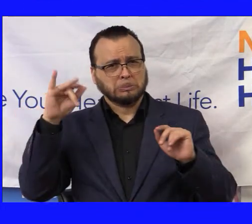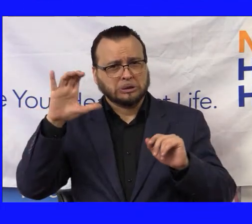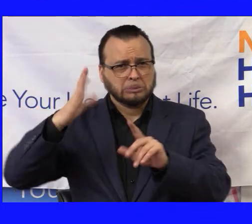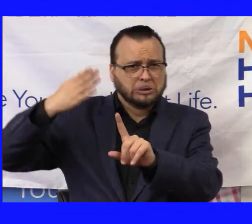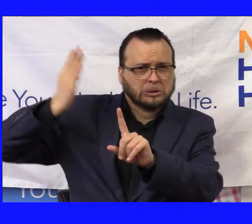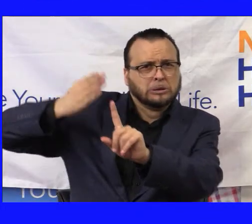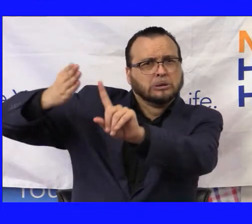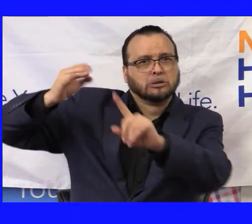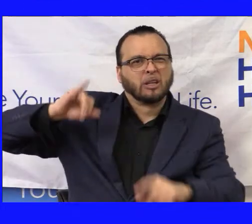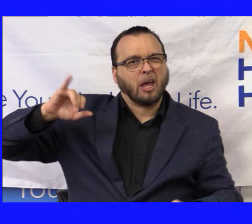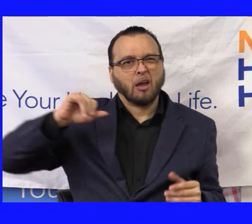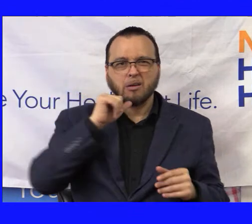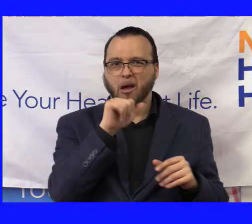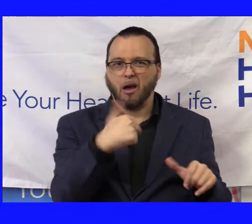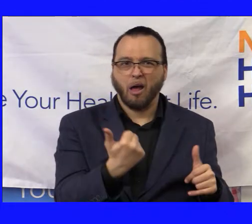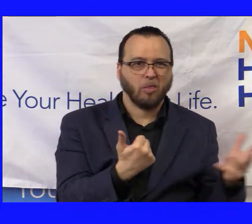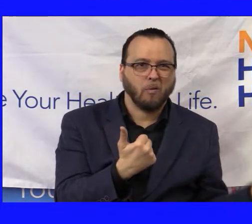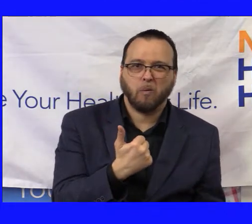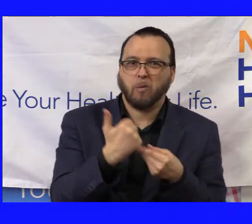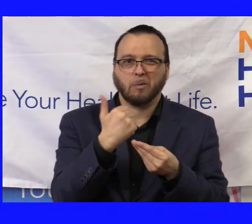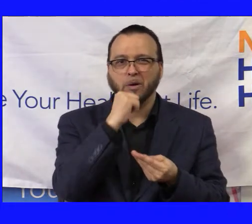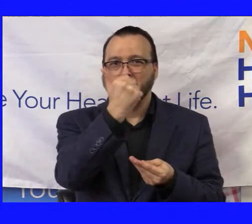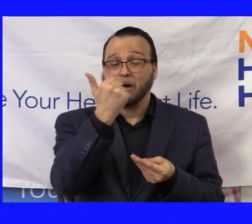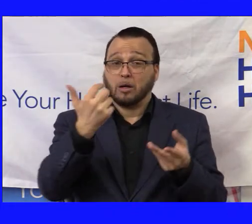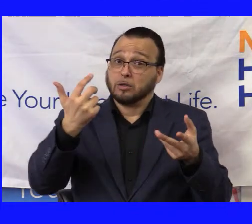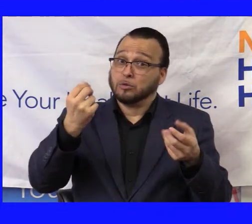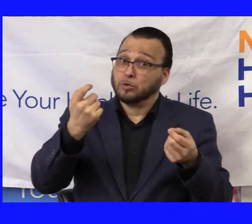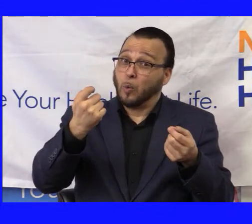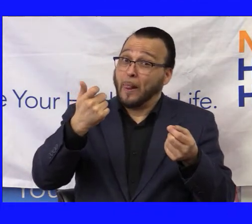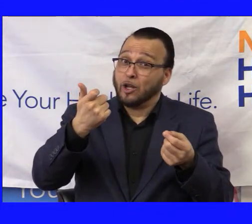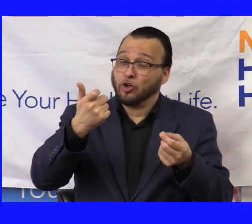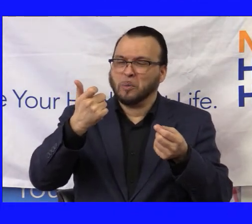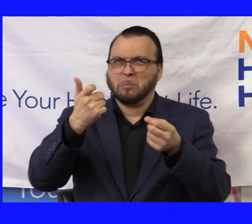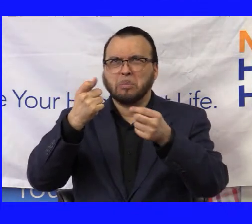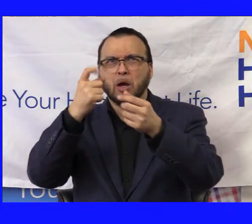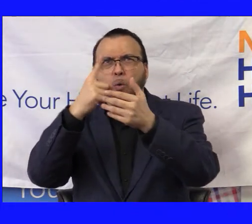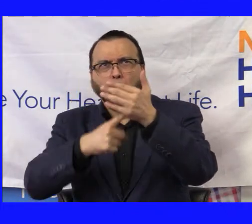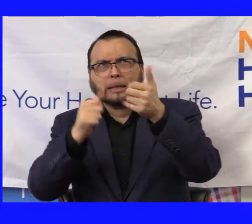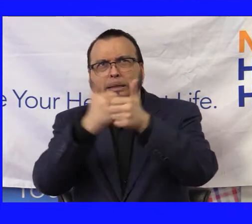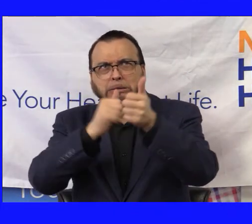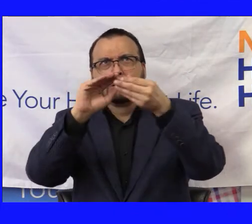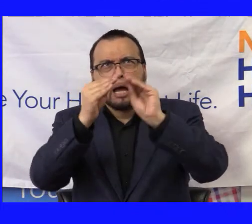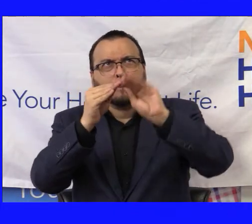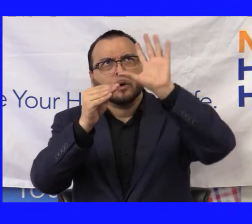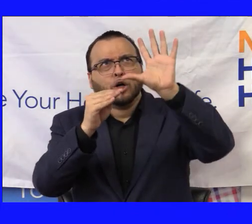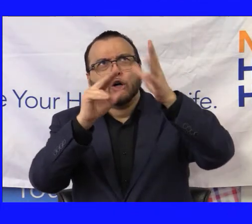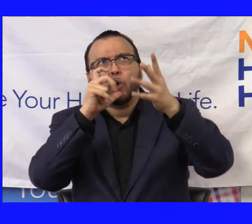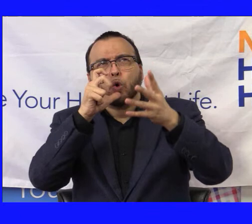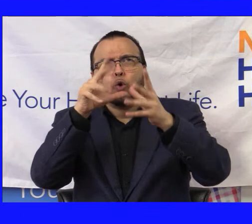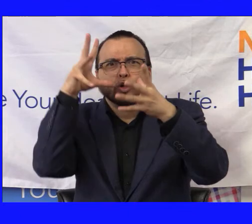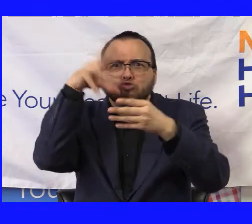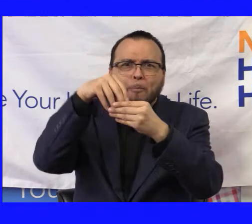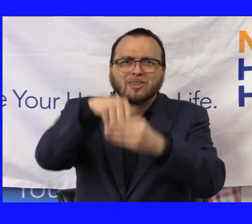provider. So it is a little bit of a mix as far as what the denominator is. Yep.